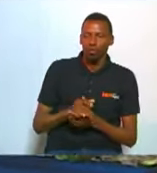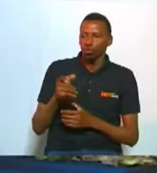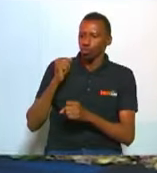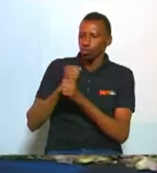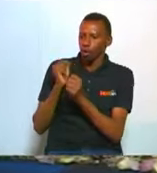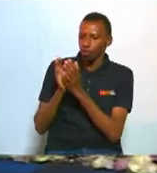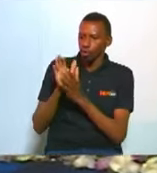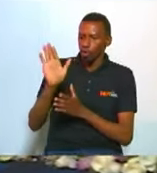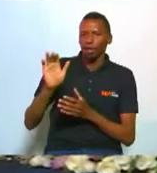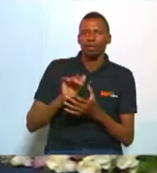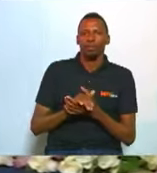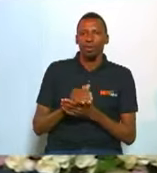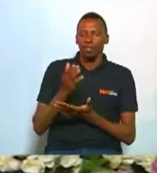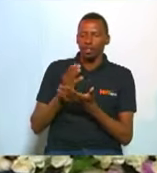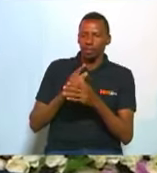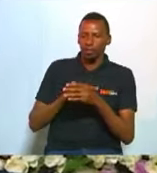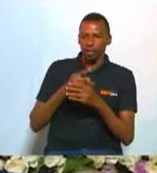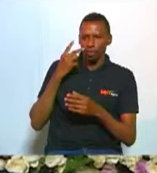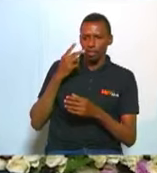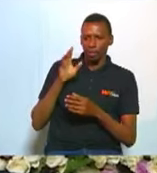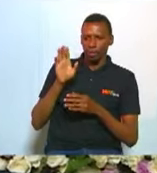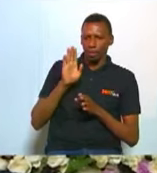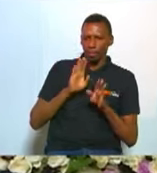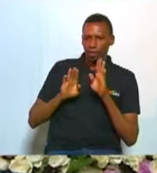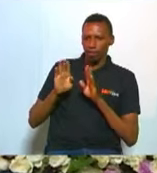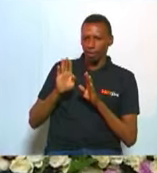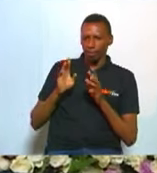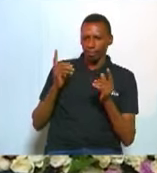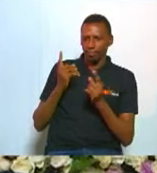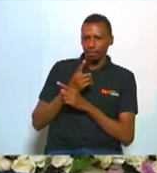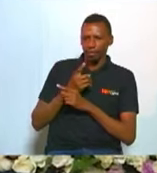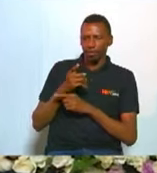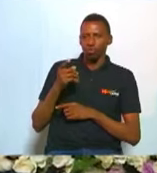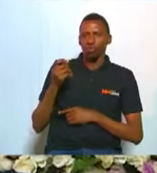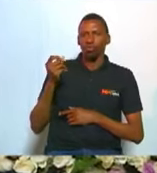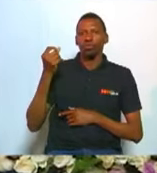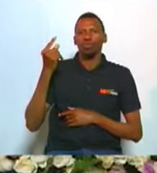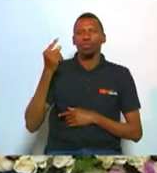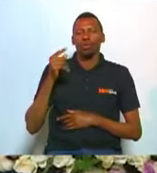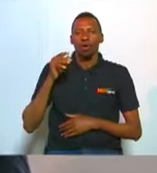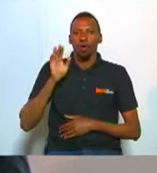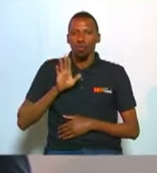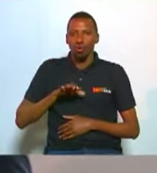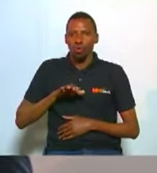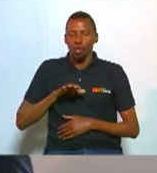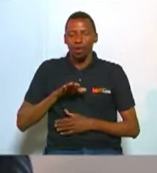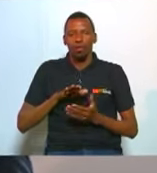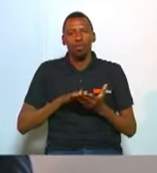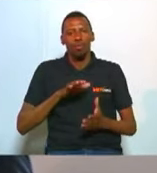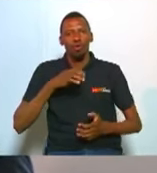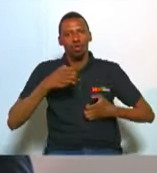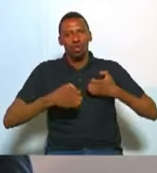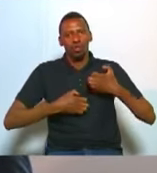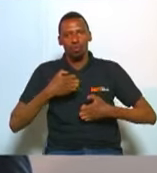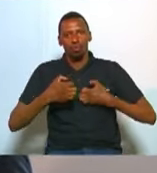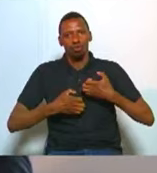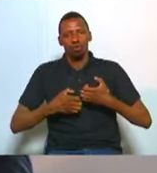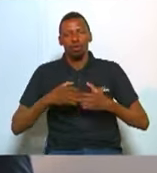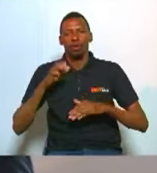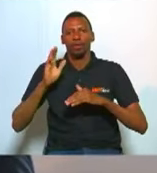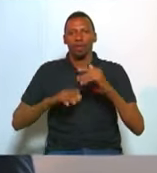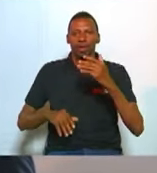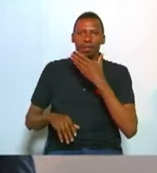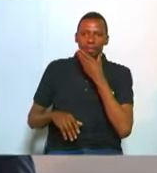of mood. You just detect women are more emotional than men. So don't tell